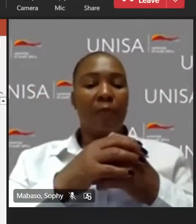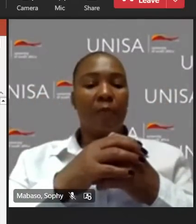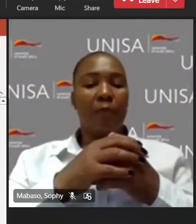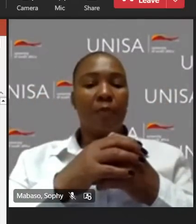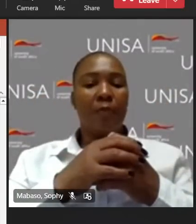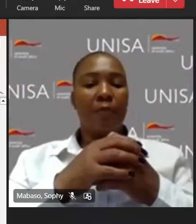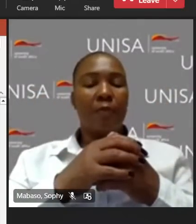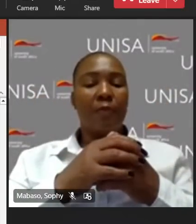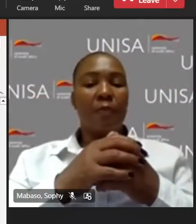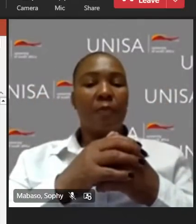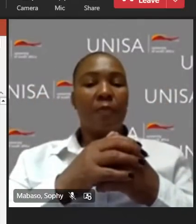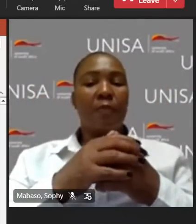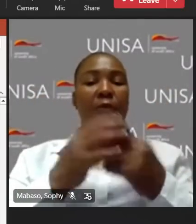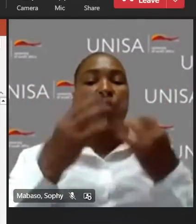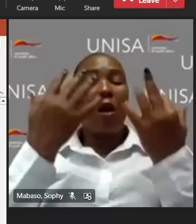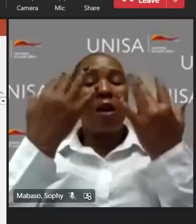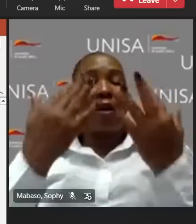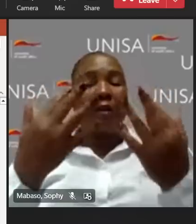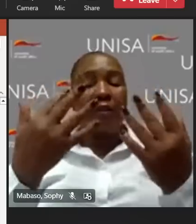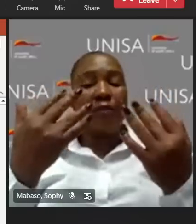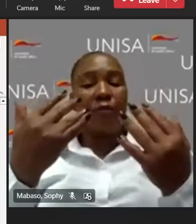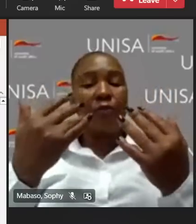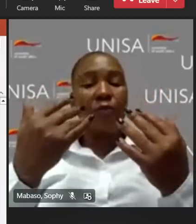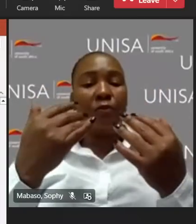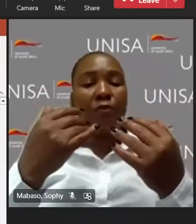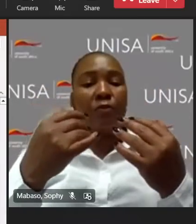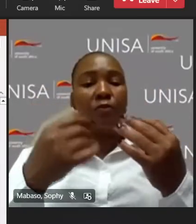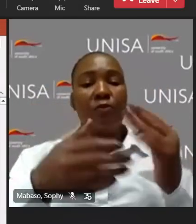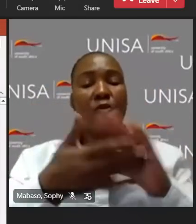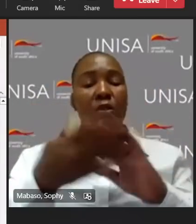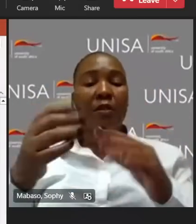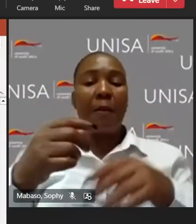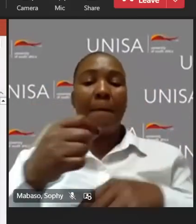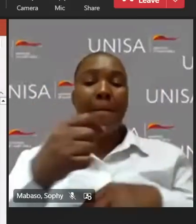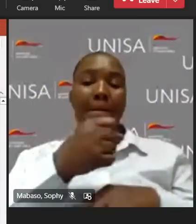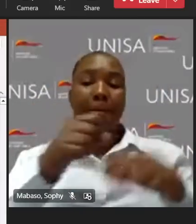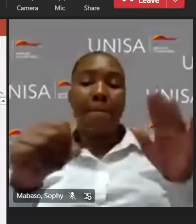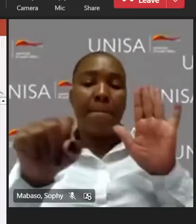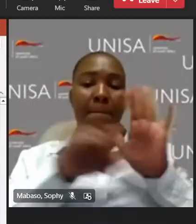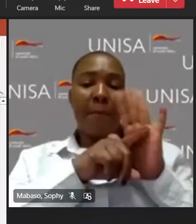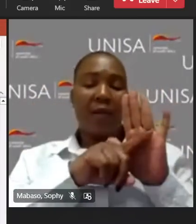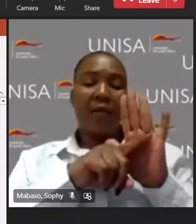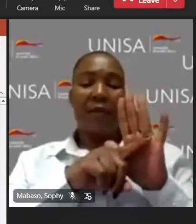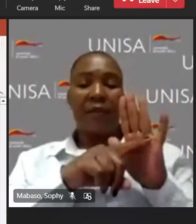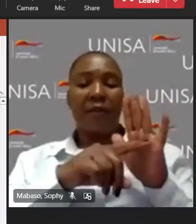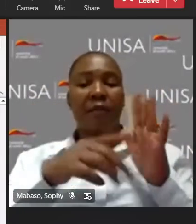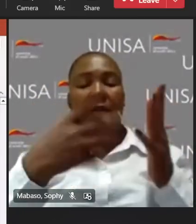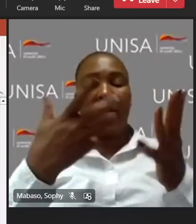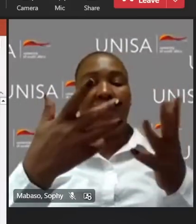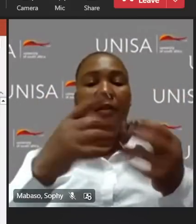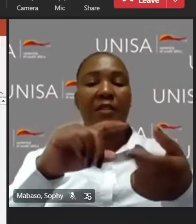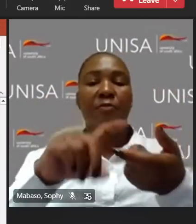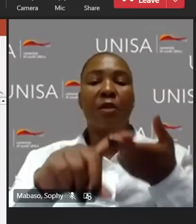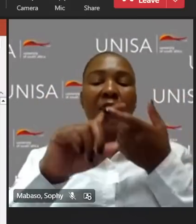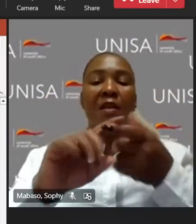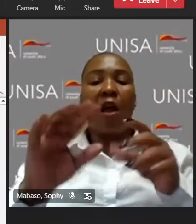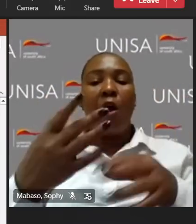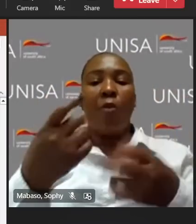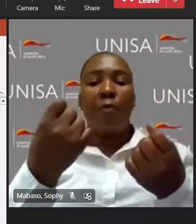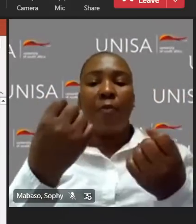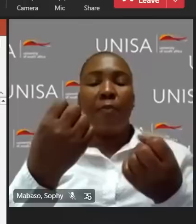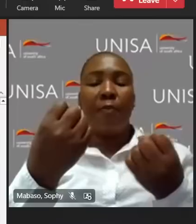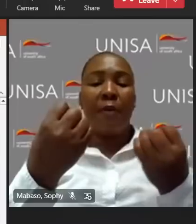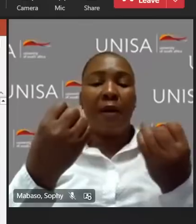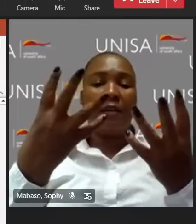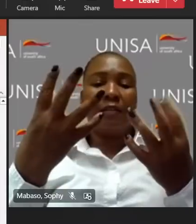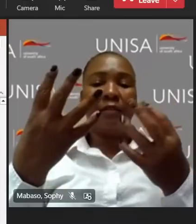your account will basically go to zero, or -10 or -20, depending on how much you